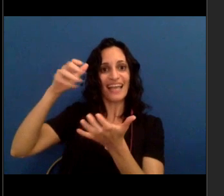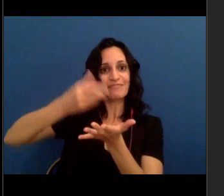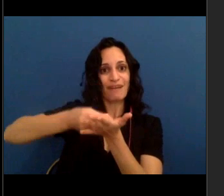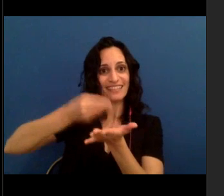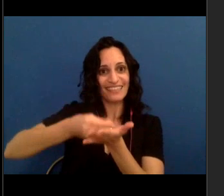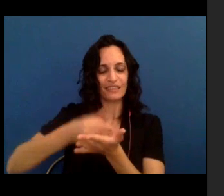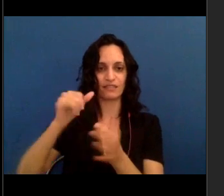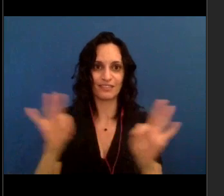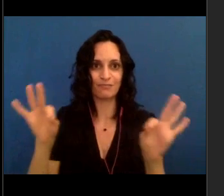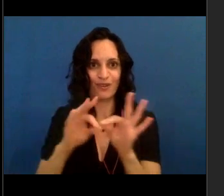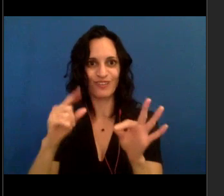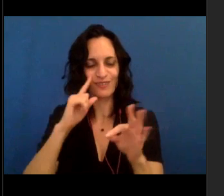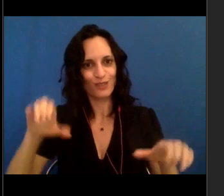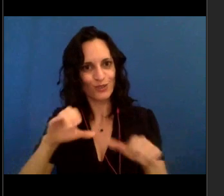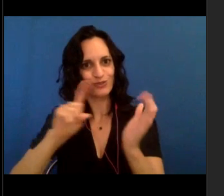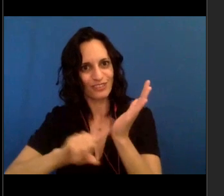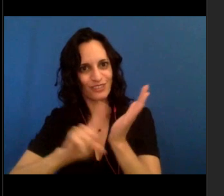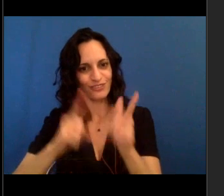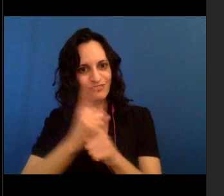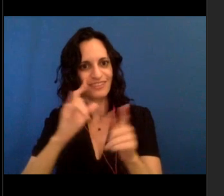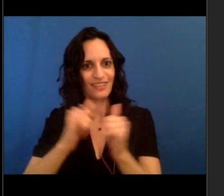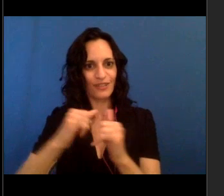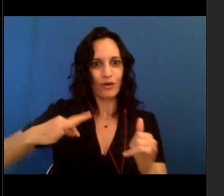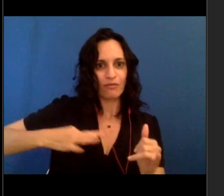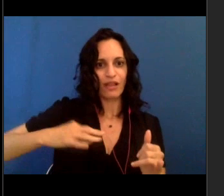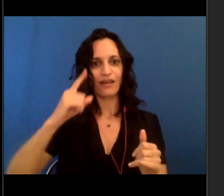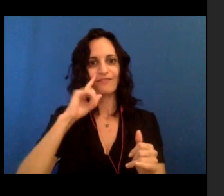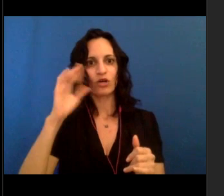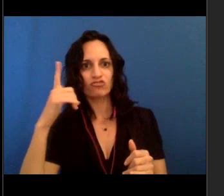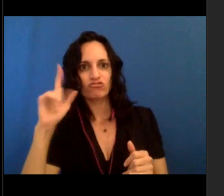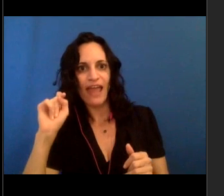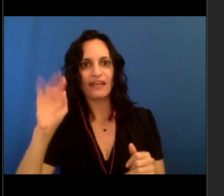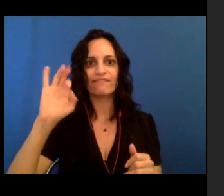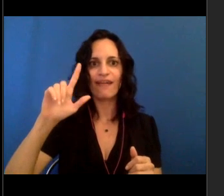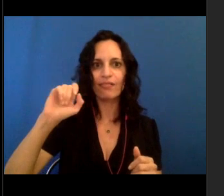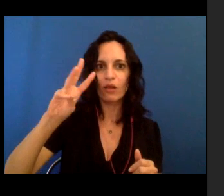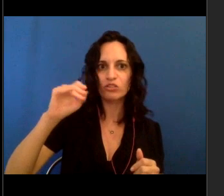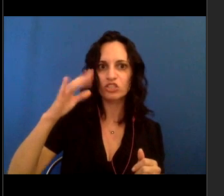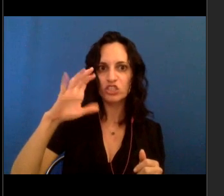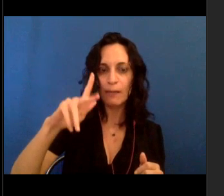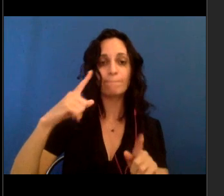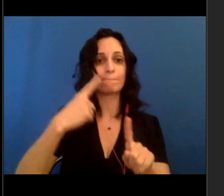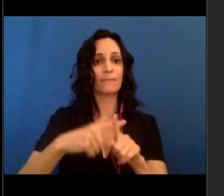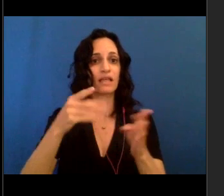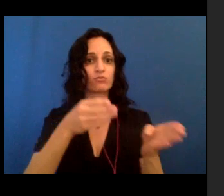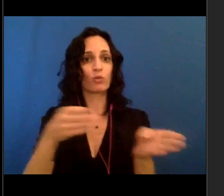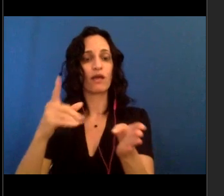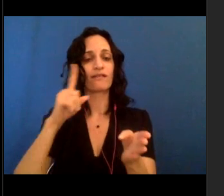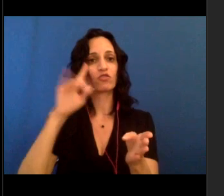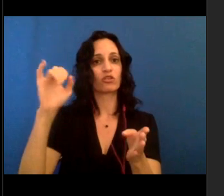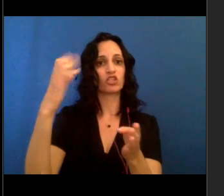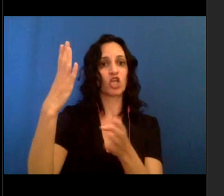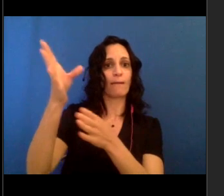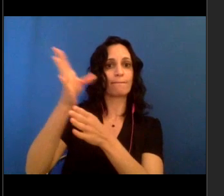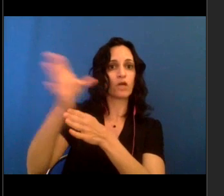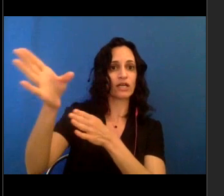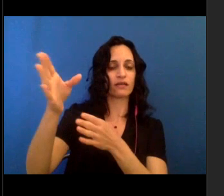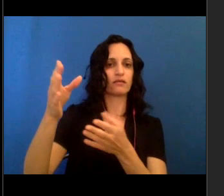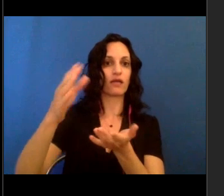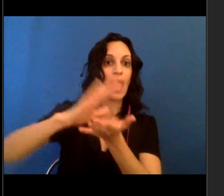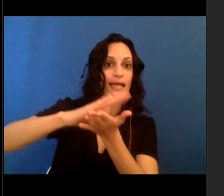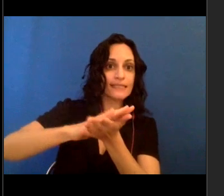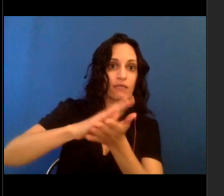do our research, right? How do we apply for fellowships and grants and other awards? And then preparing for the job market, whether that's academic or elsewhere, like